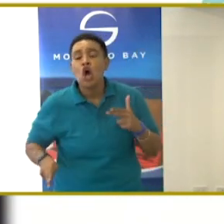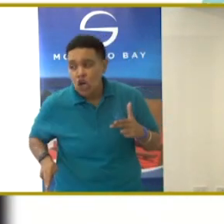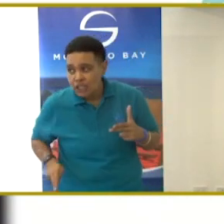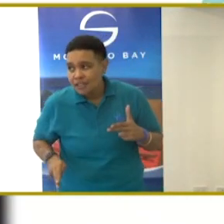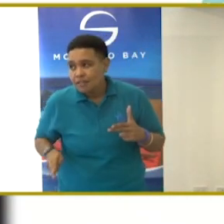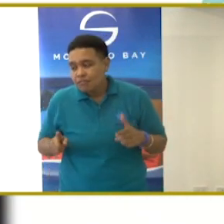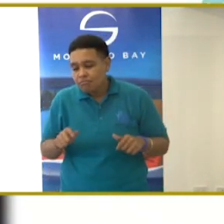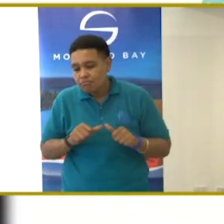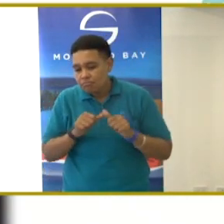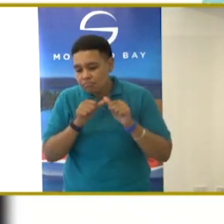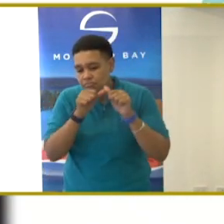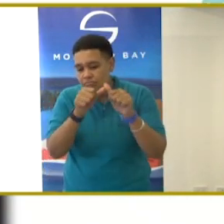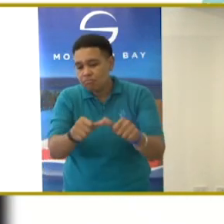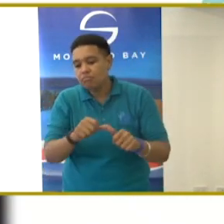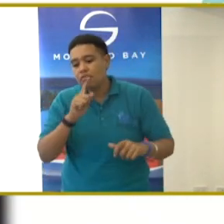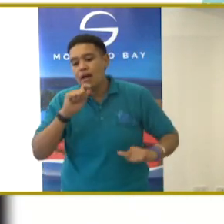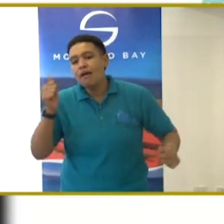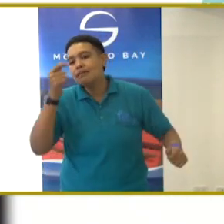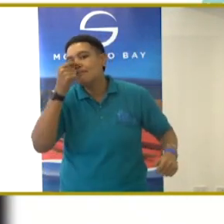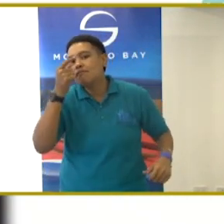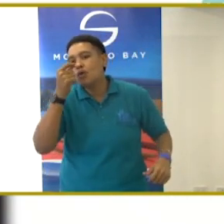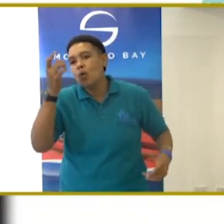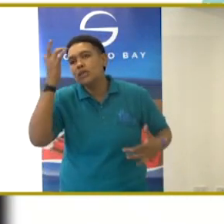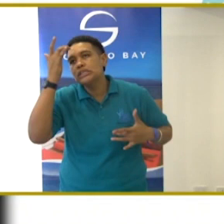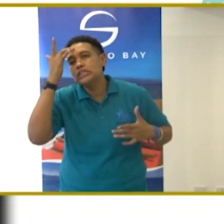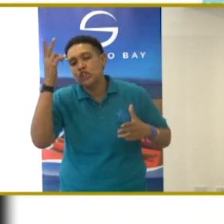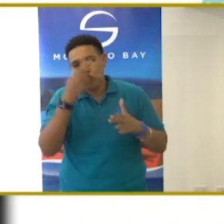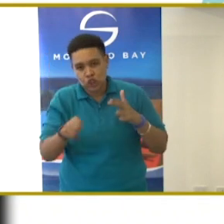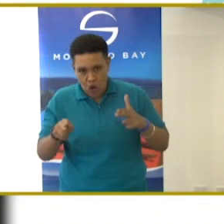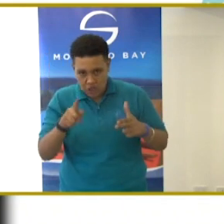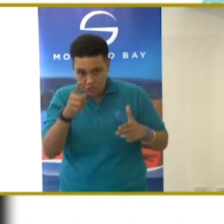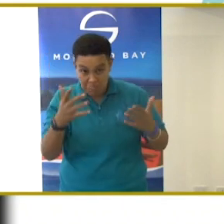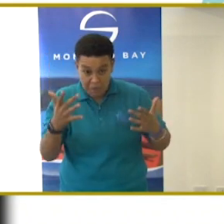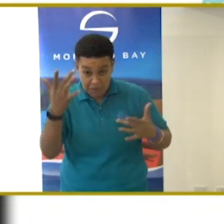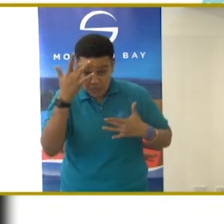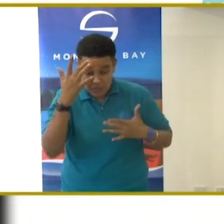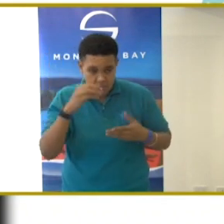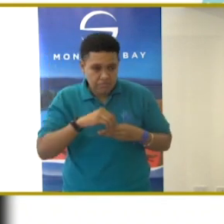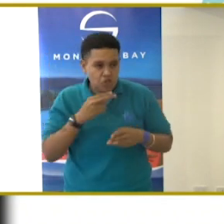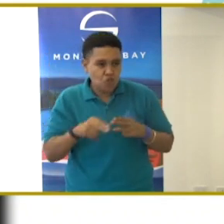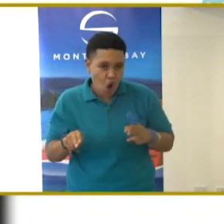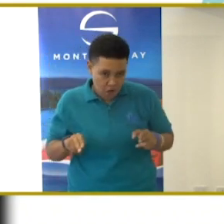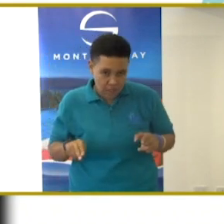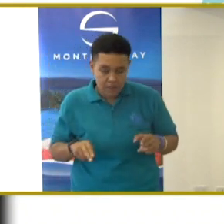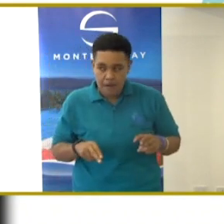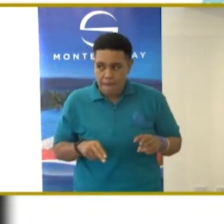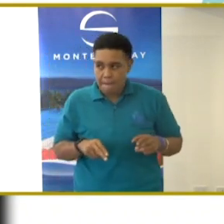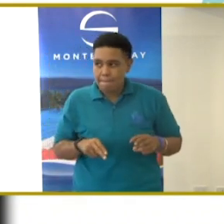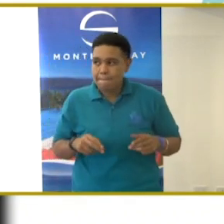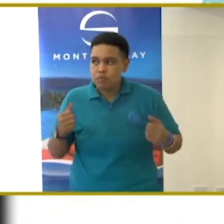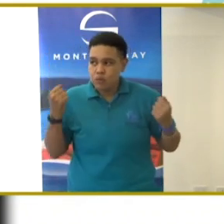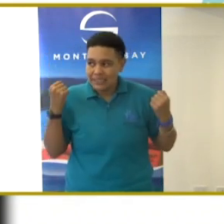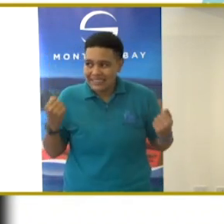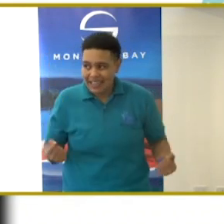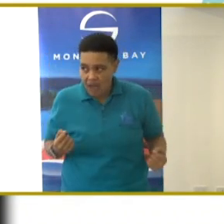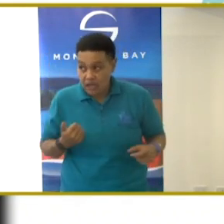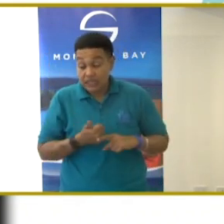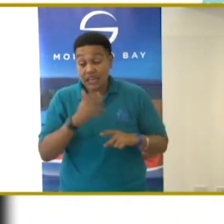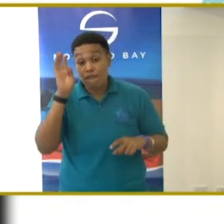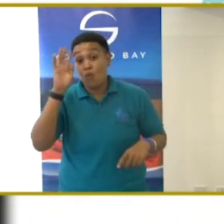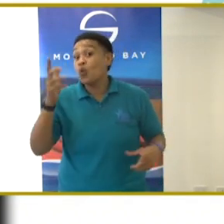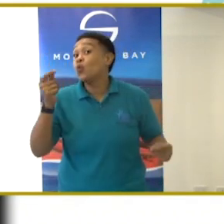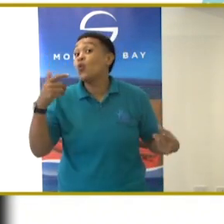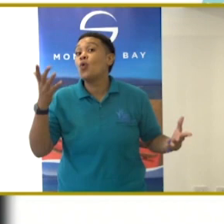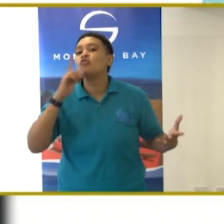the duration of any flu-like illness that you may get. The severity will certainly